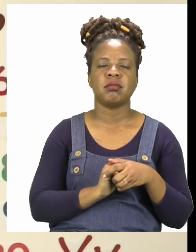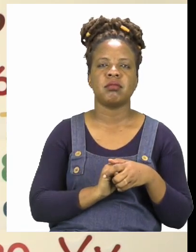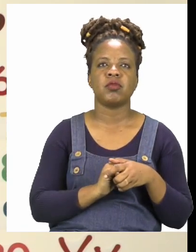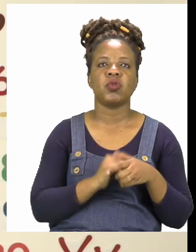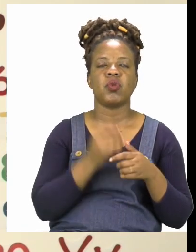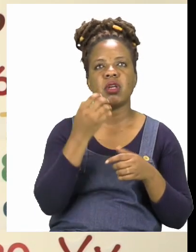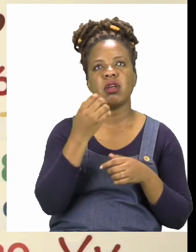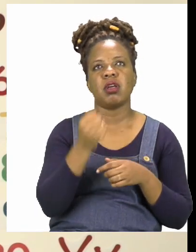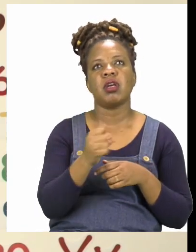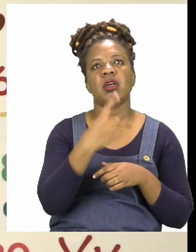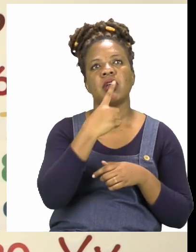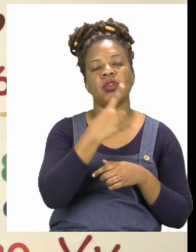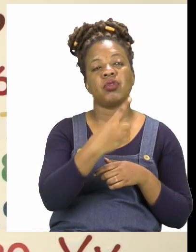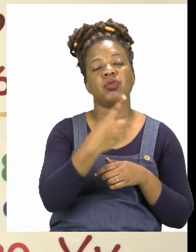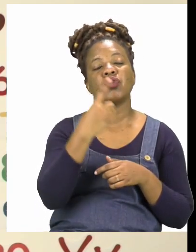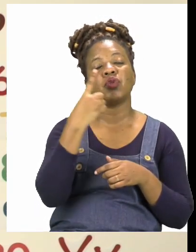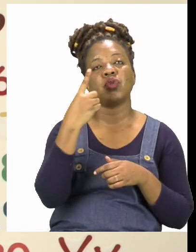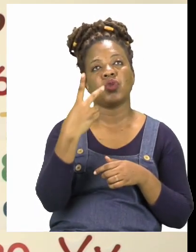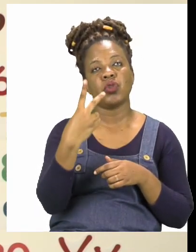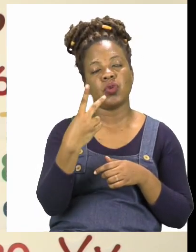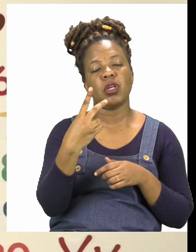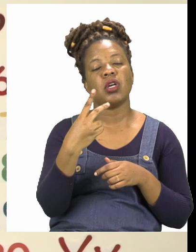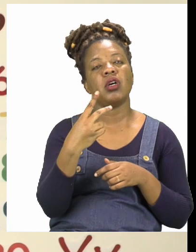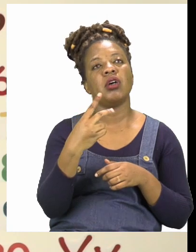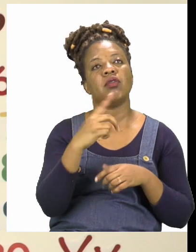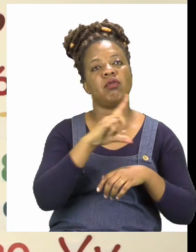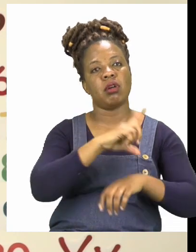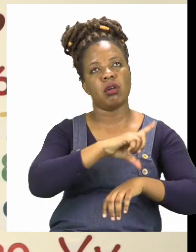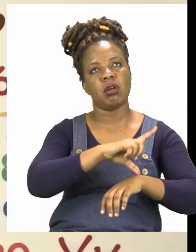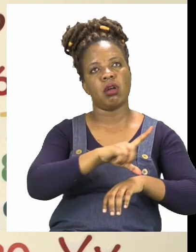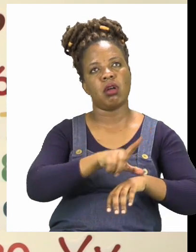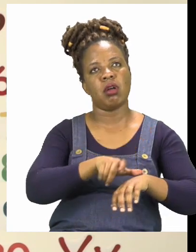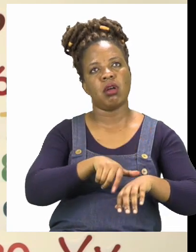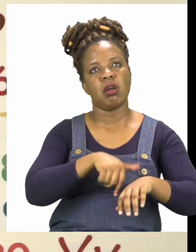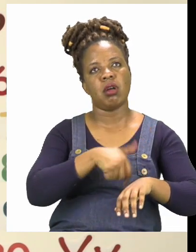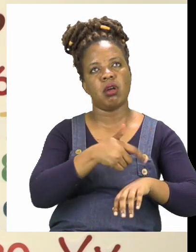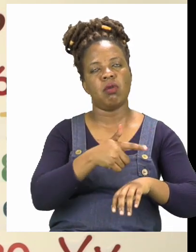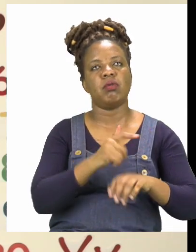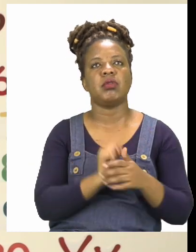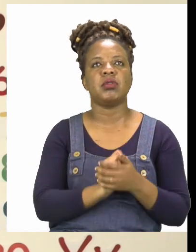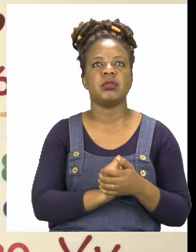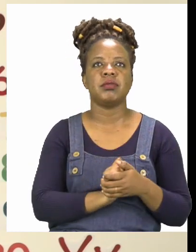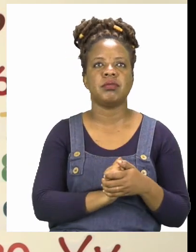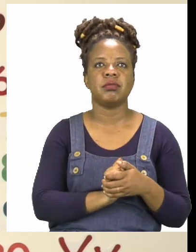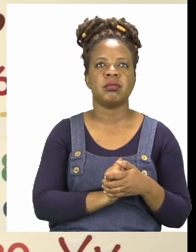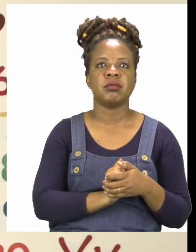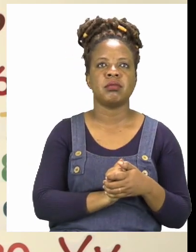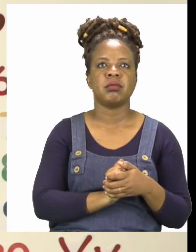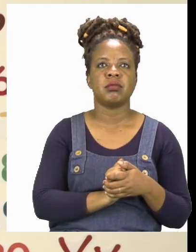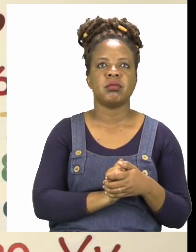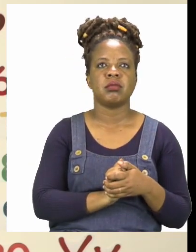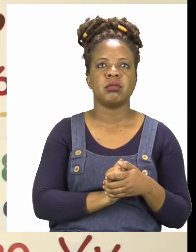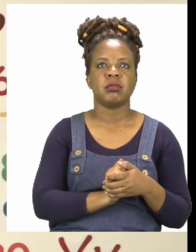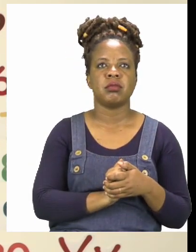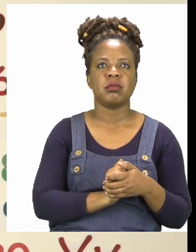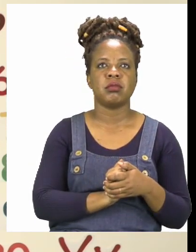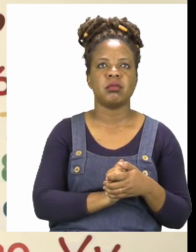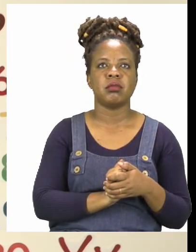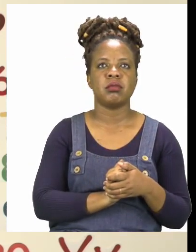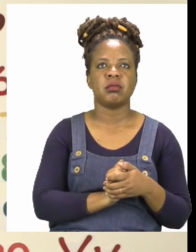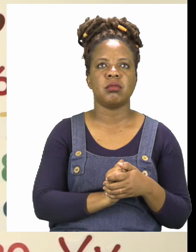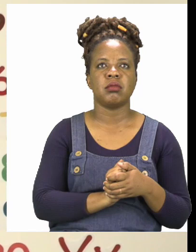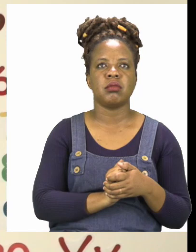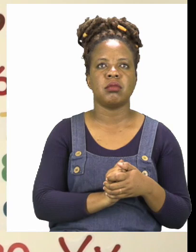8, 9, 10, 11, back to 12. We said that the minute